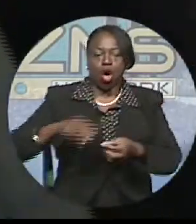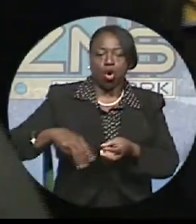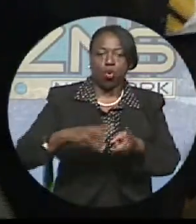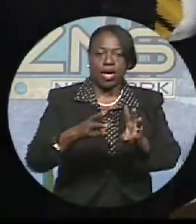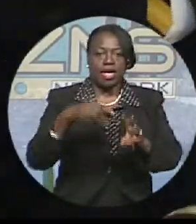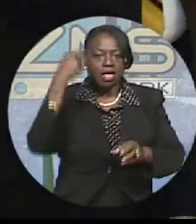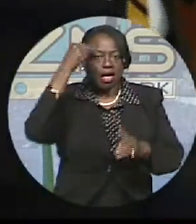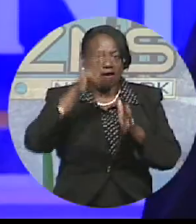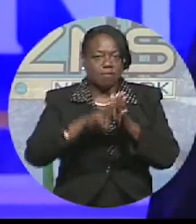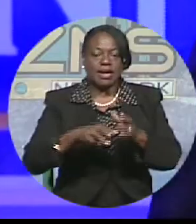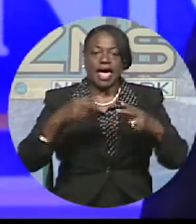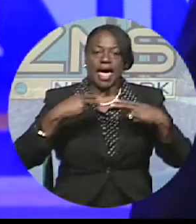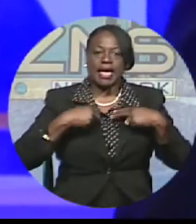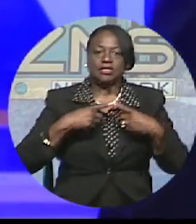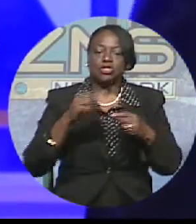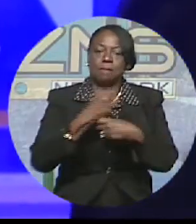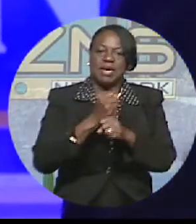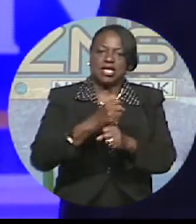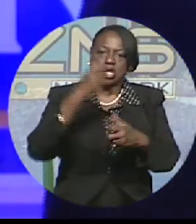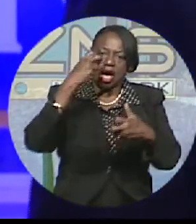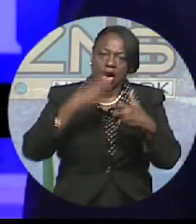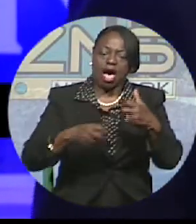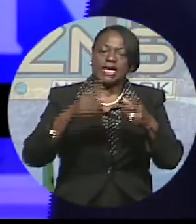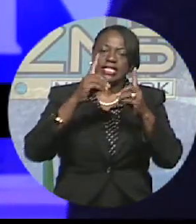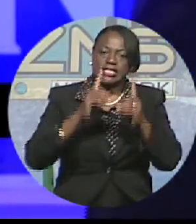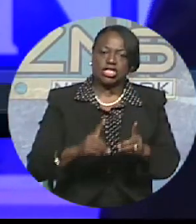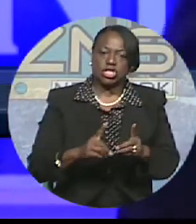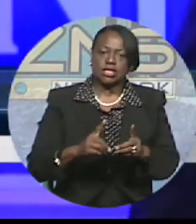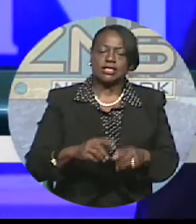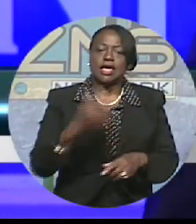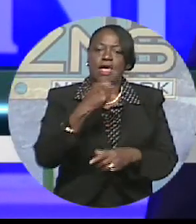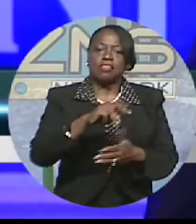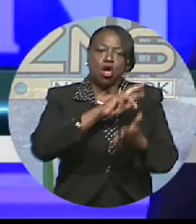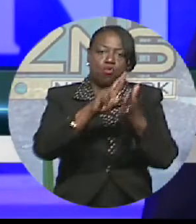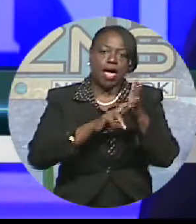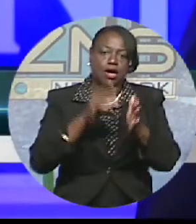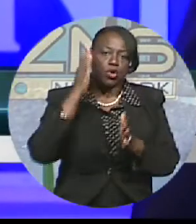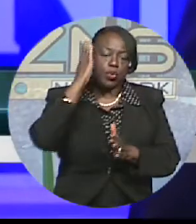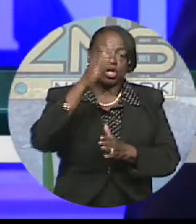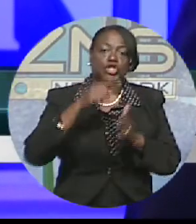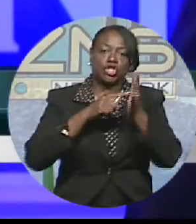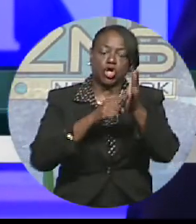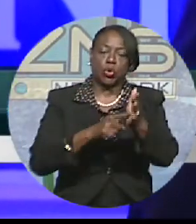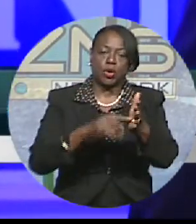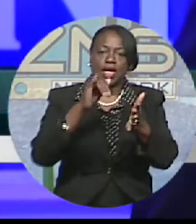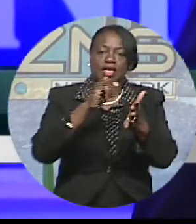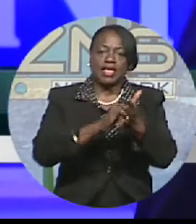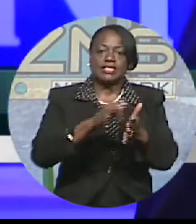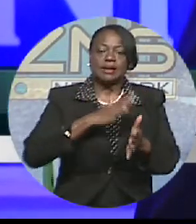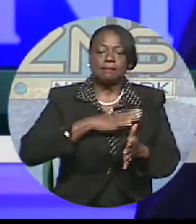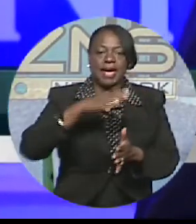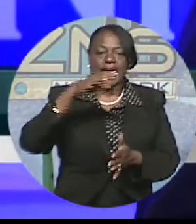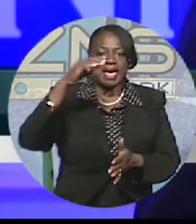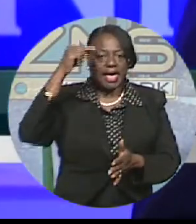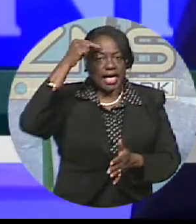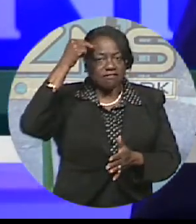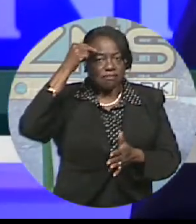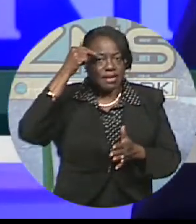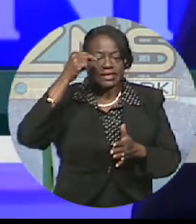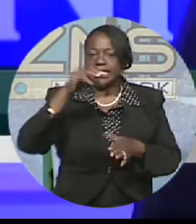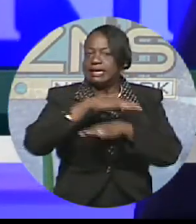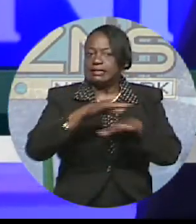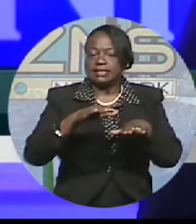tough decisions. The record will show that my government has not shied away from the